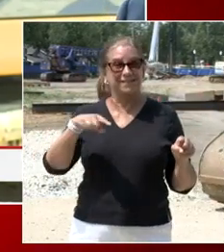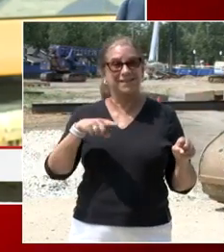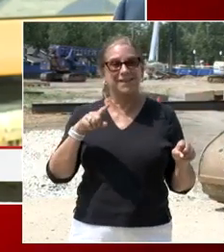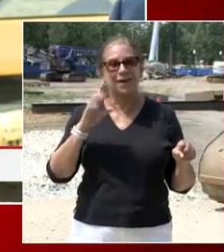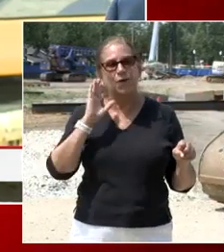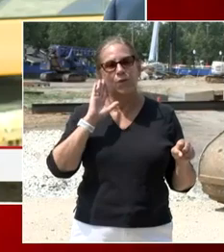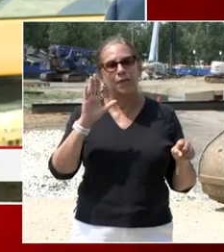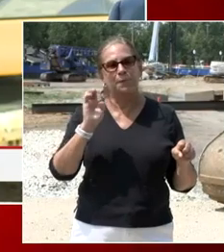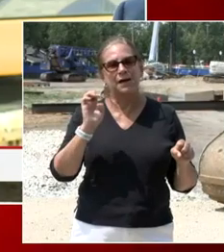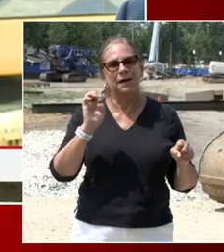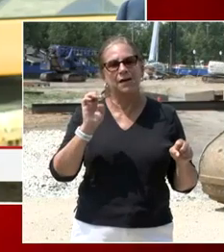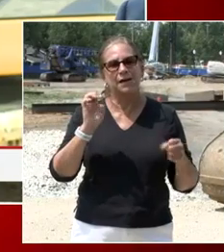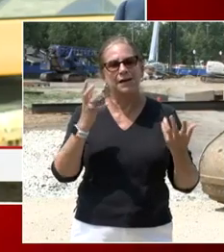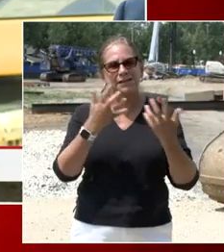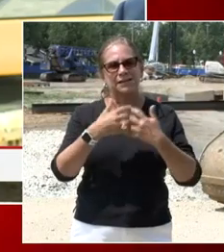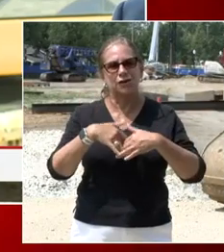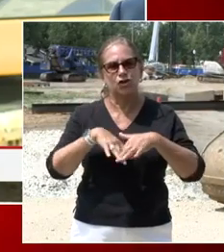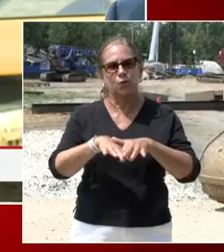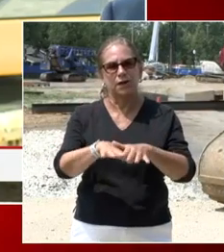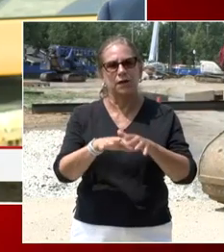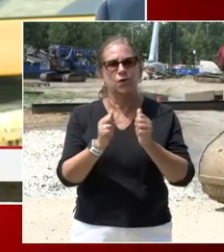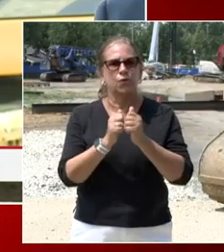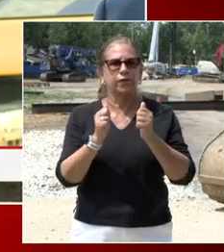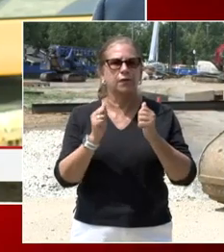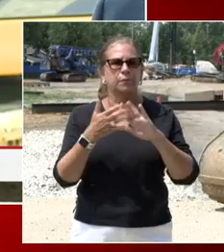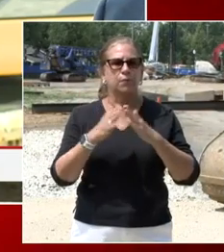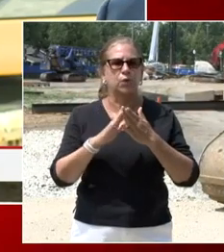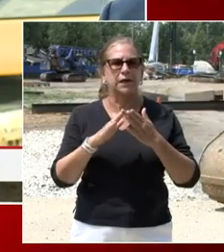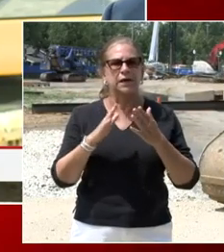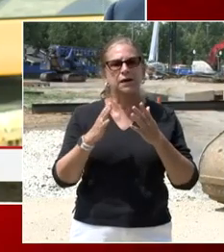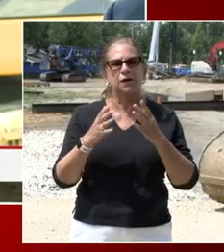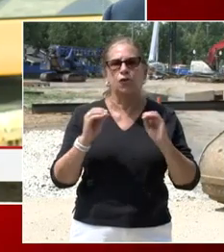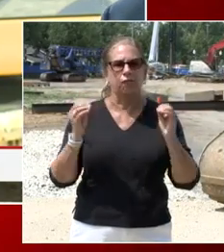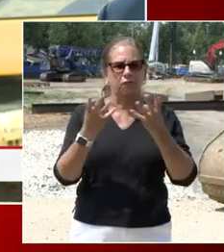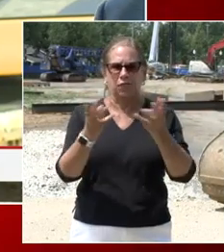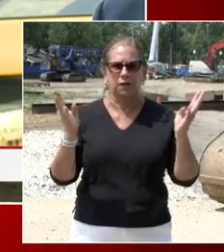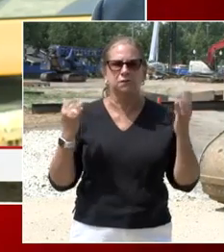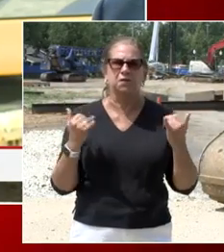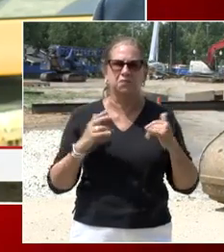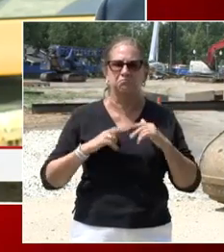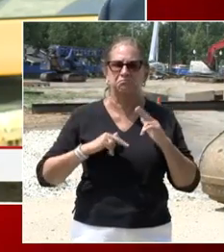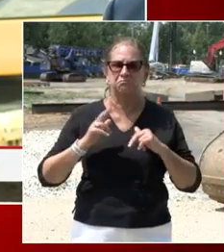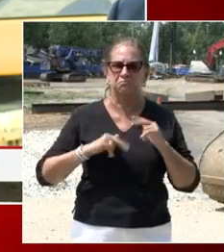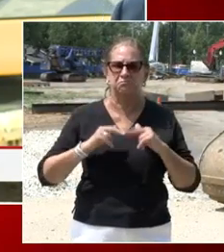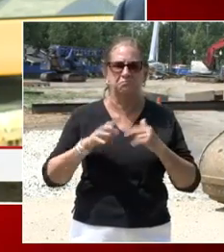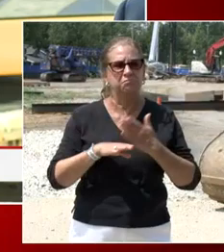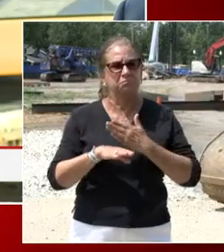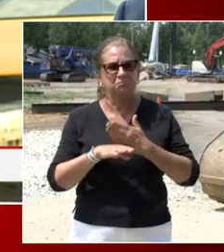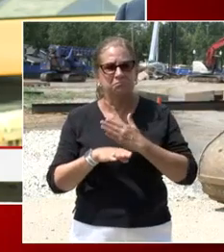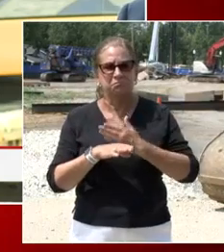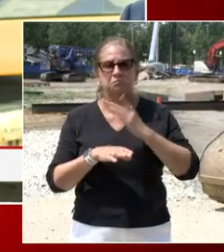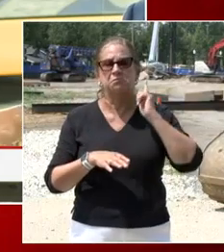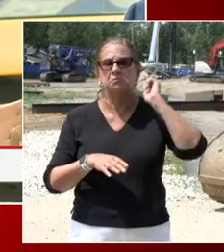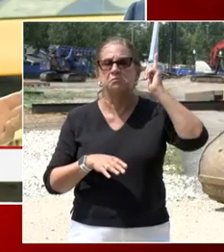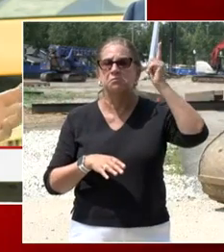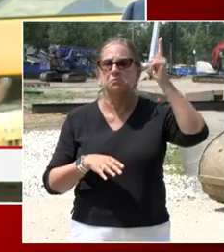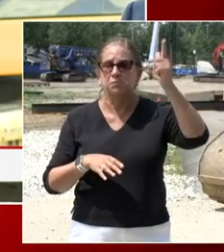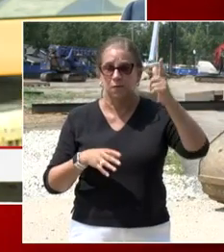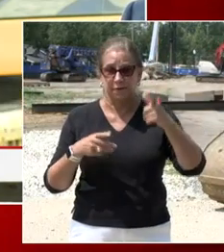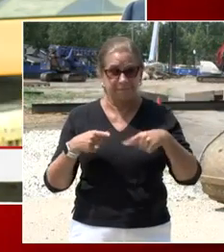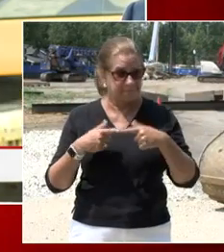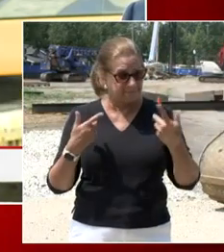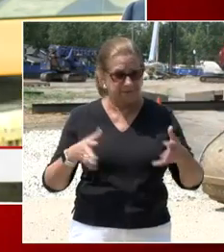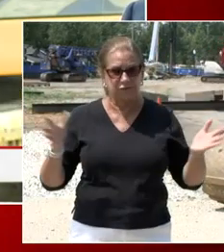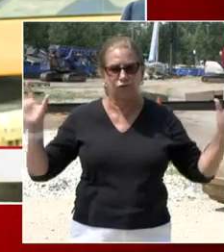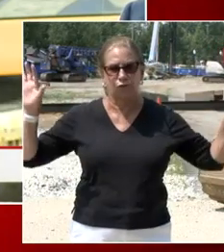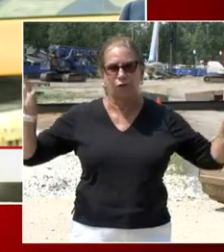space, so there should be no fences around it, and we're going to make sure that these are only construction fences now, that they come down and the campus